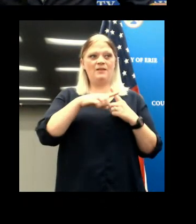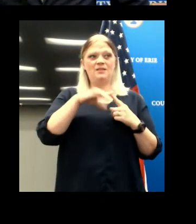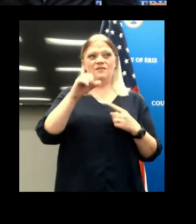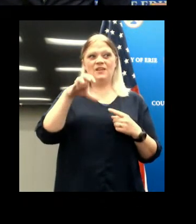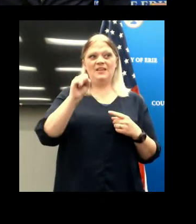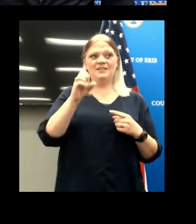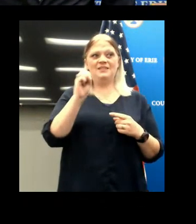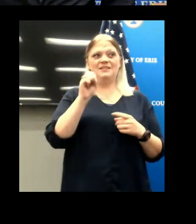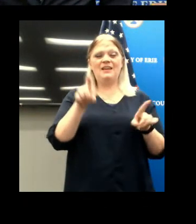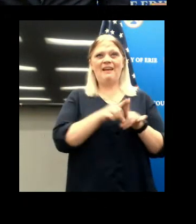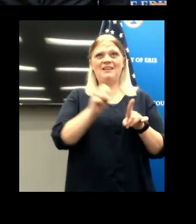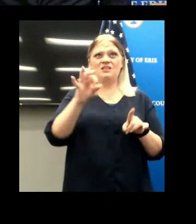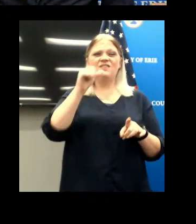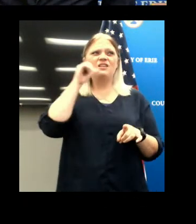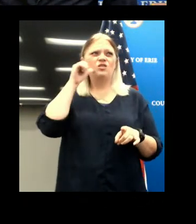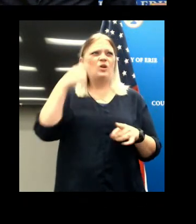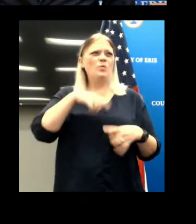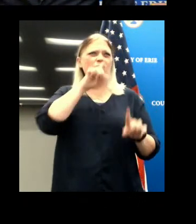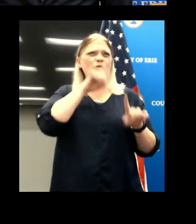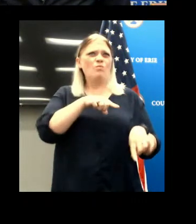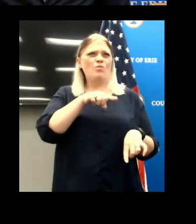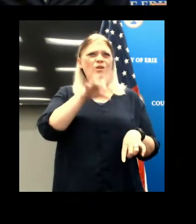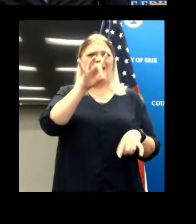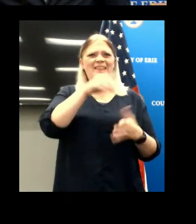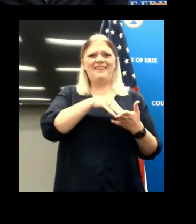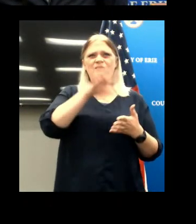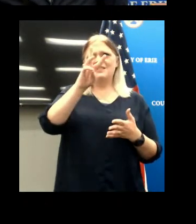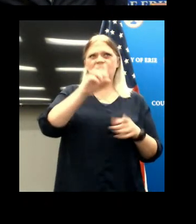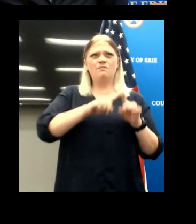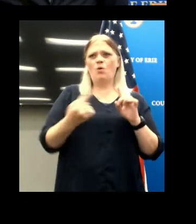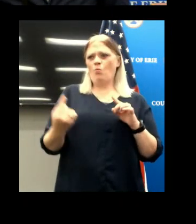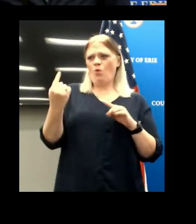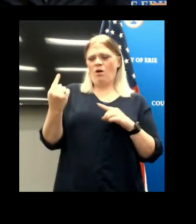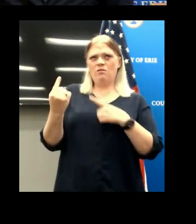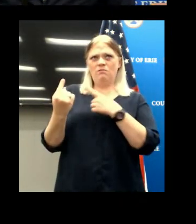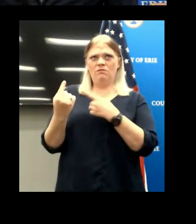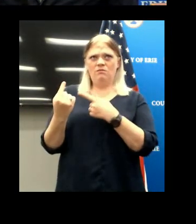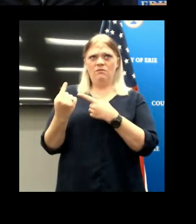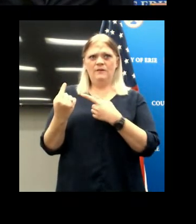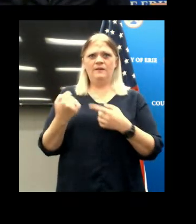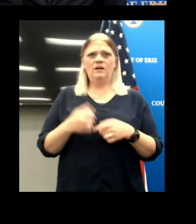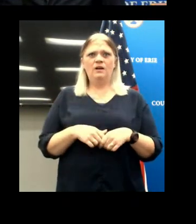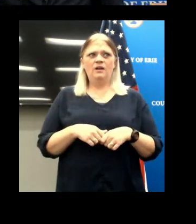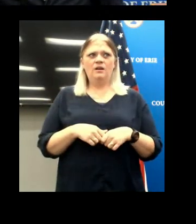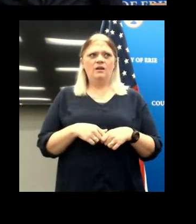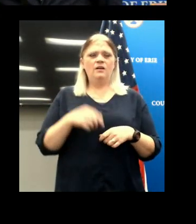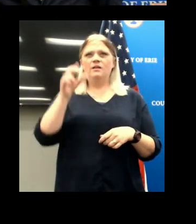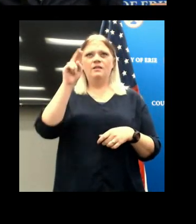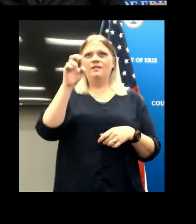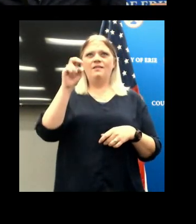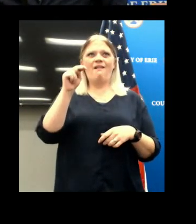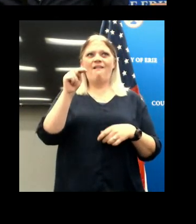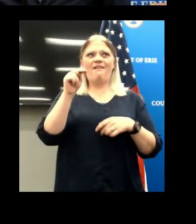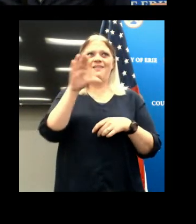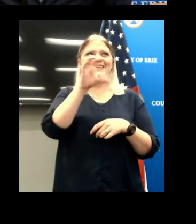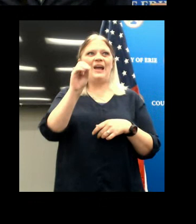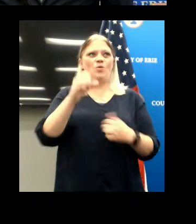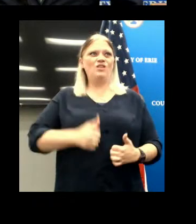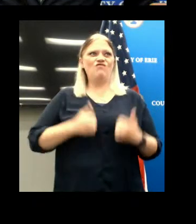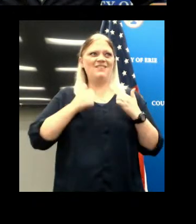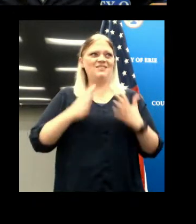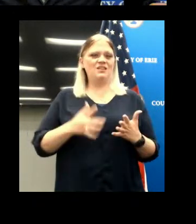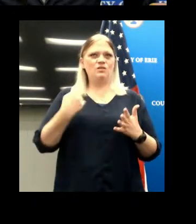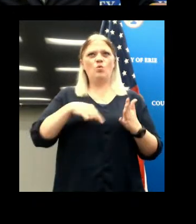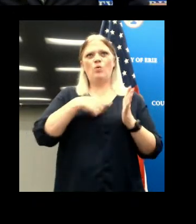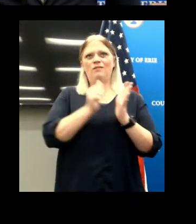of yesterday. We actually had reported 8,006, but it turns out one of those individuals was a non-county resident, so they were taken out